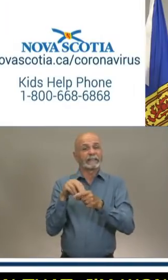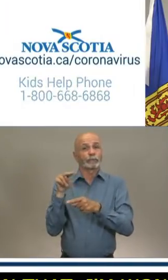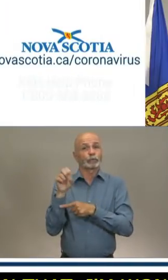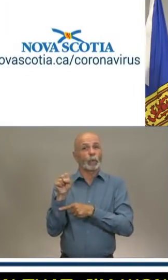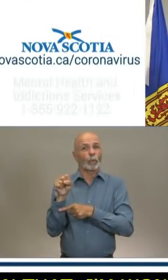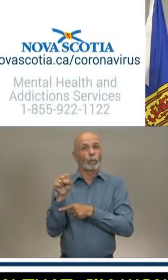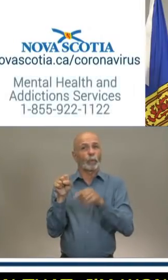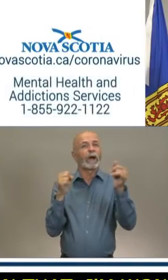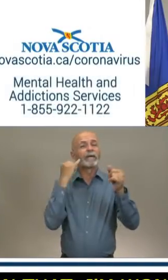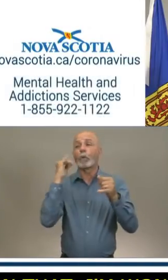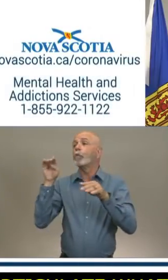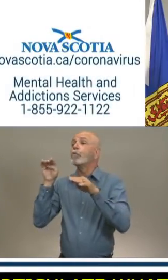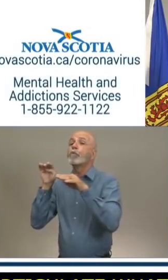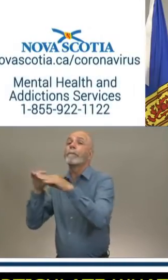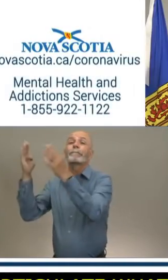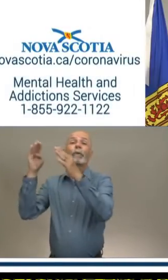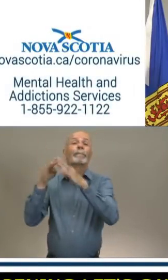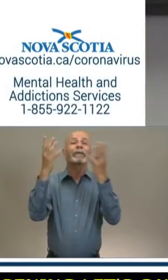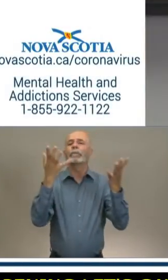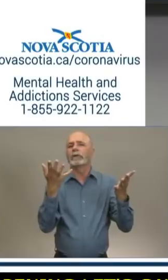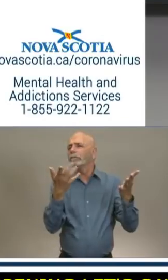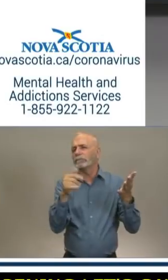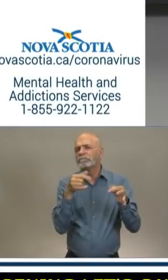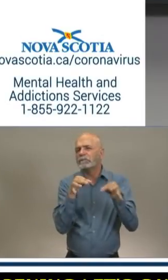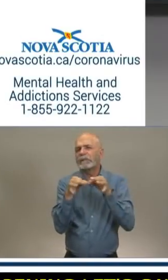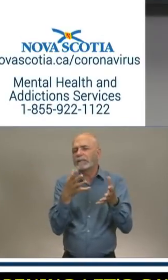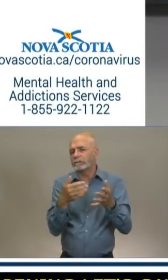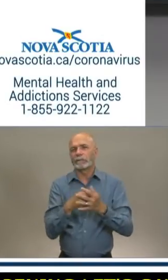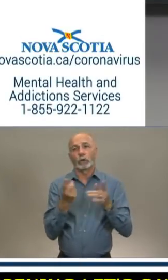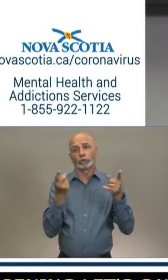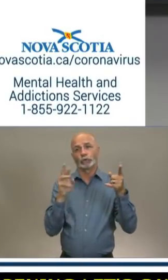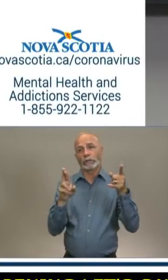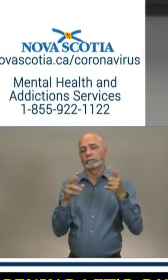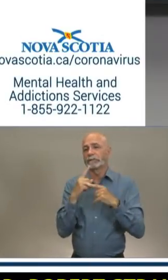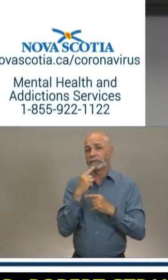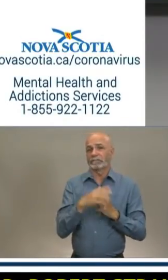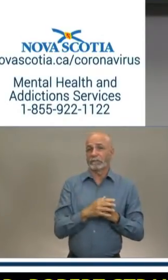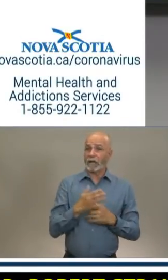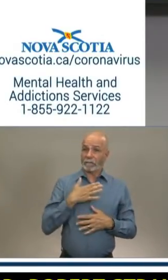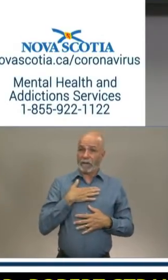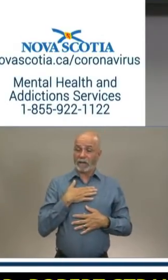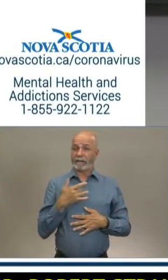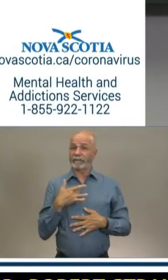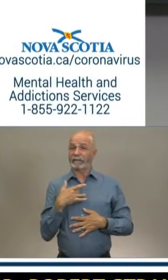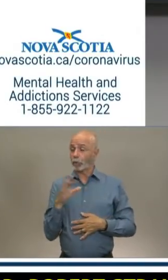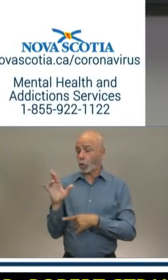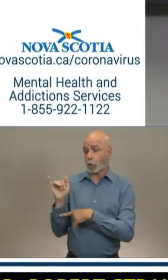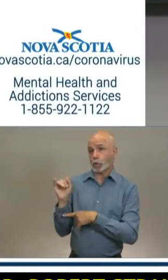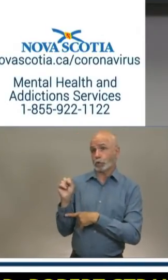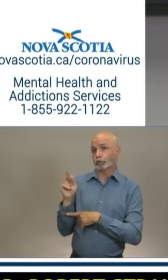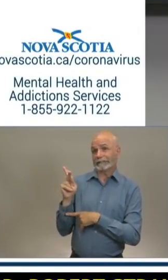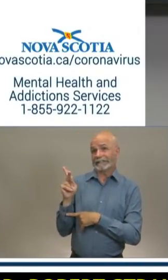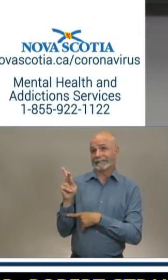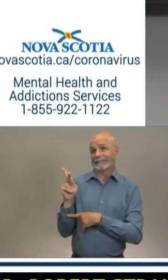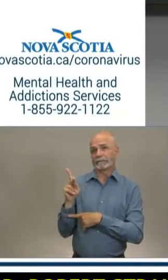announced. Well, the risk is that I believe we do not yet have sufficient numbers of Nova Scotians, especially those